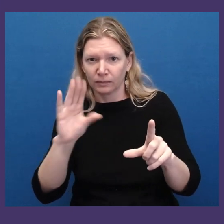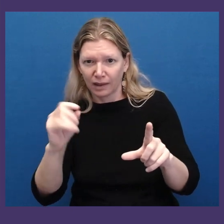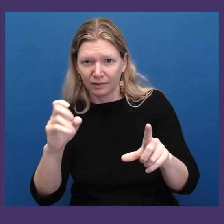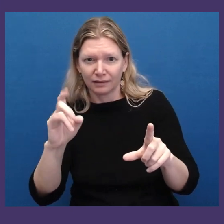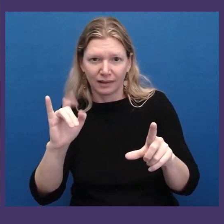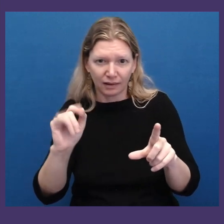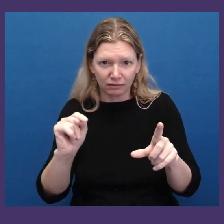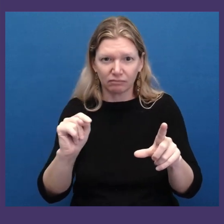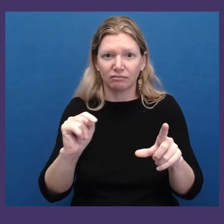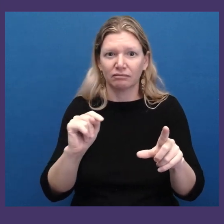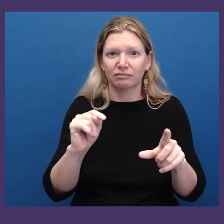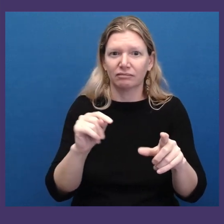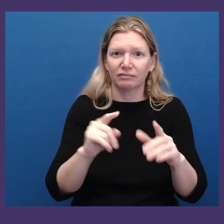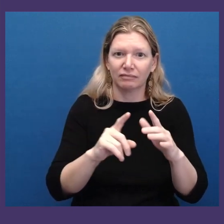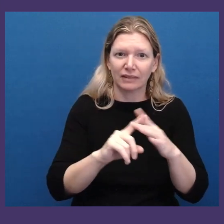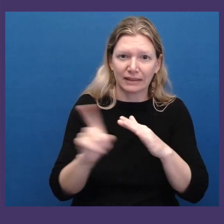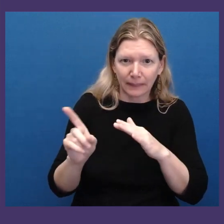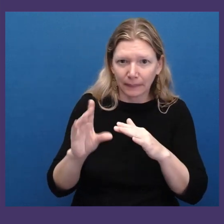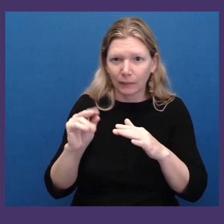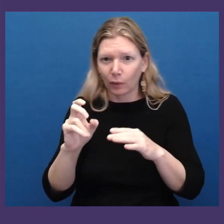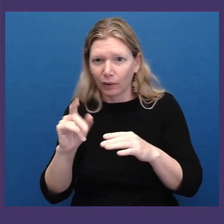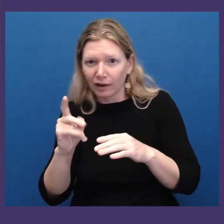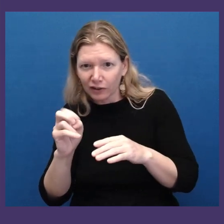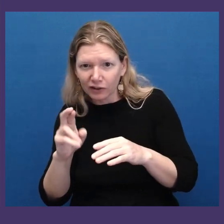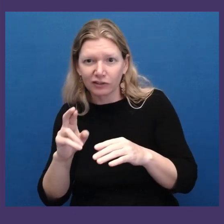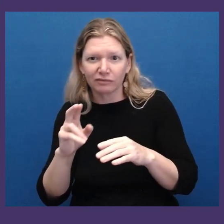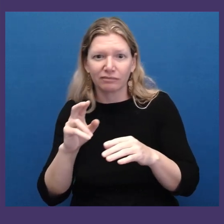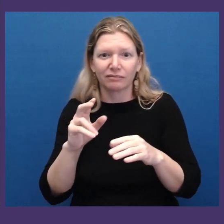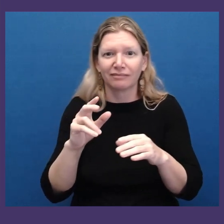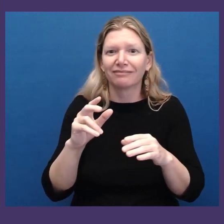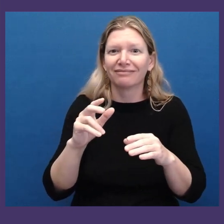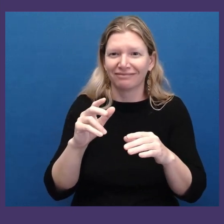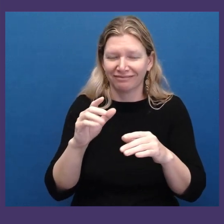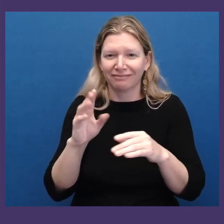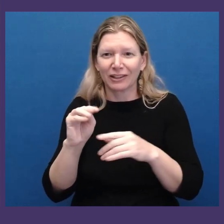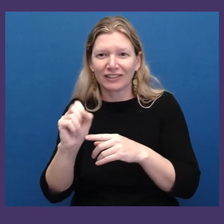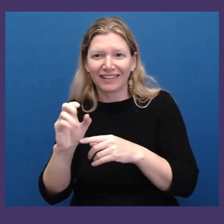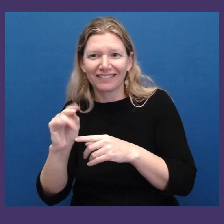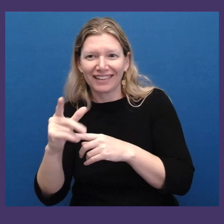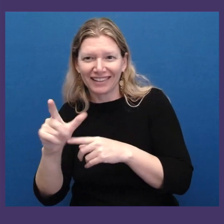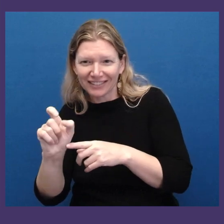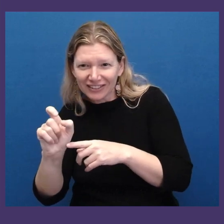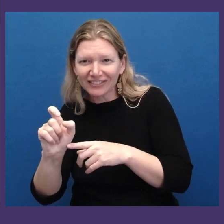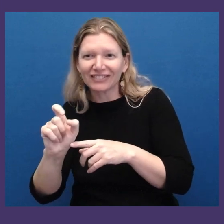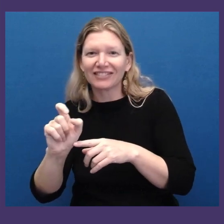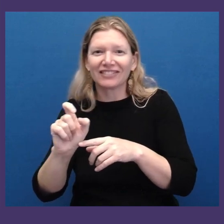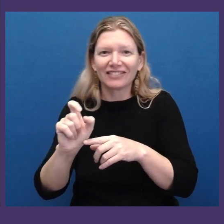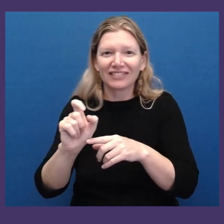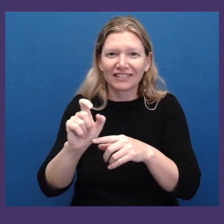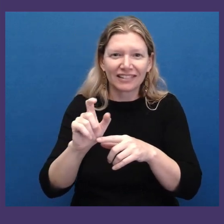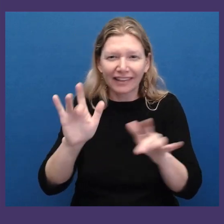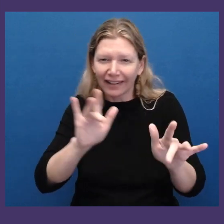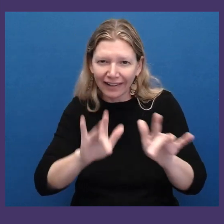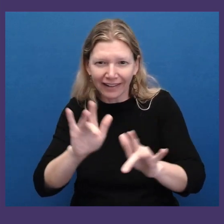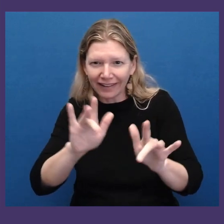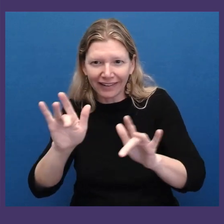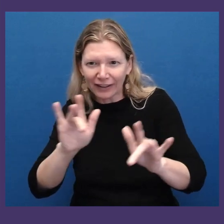Edge page. Code editor layout. Here I got a HTML result, and let me open semantic